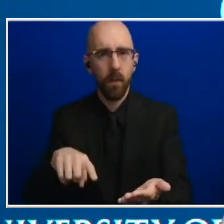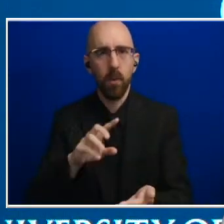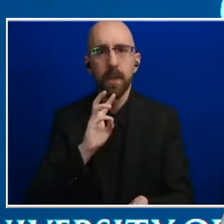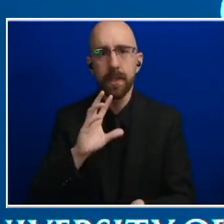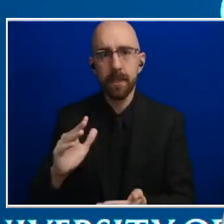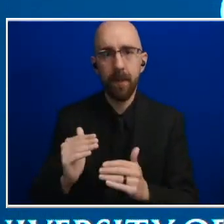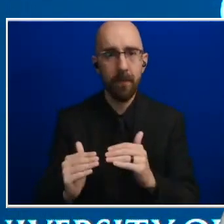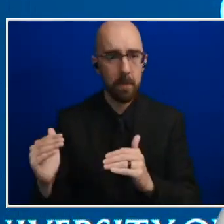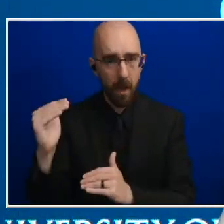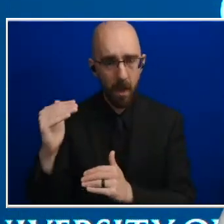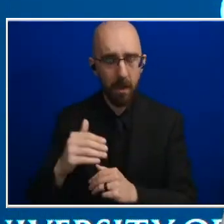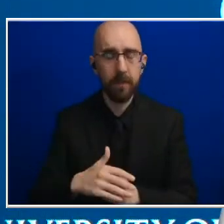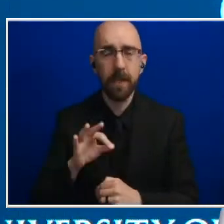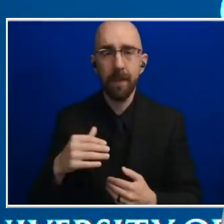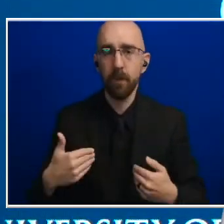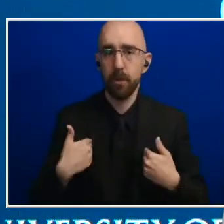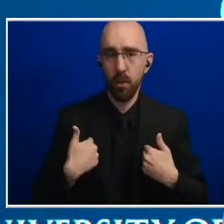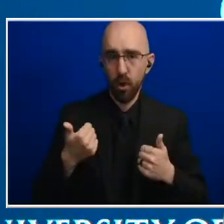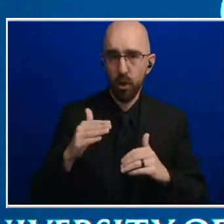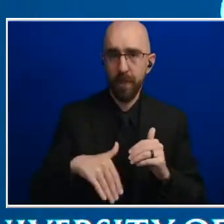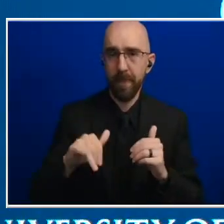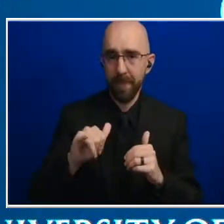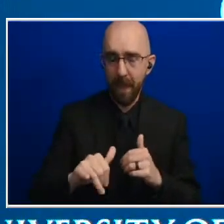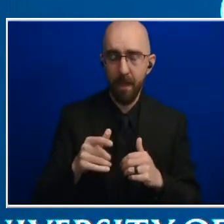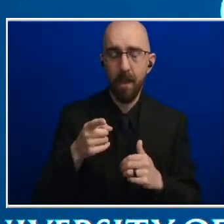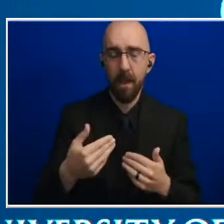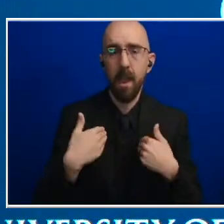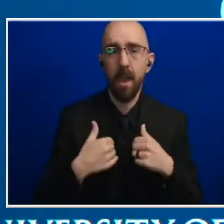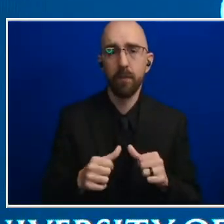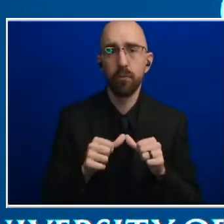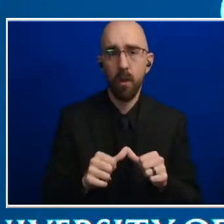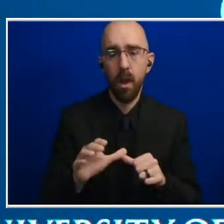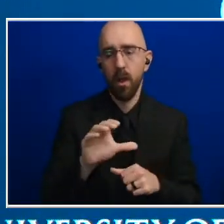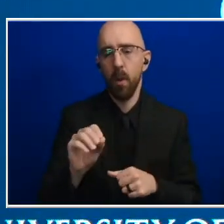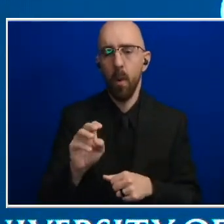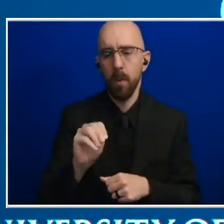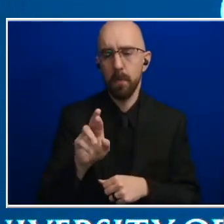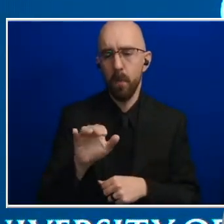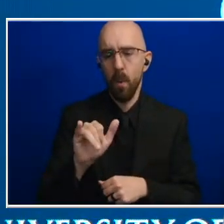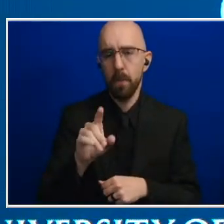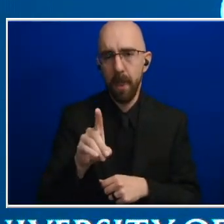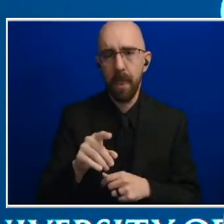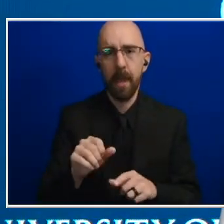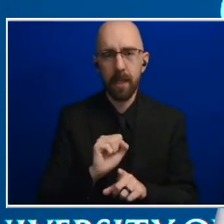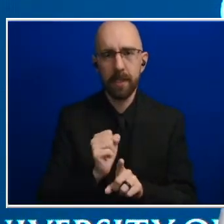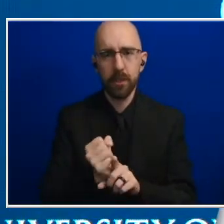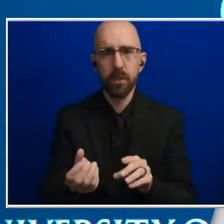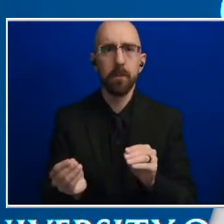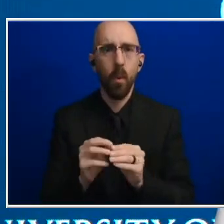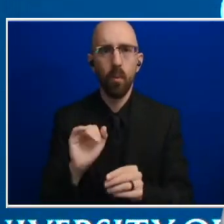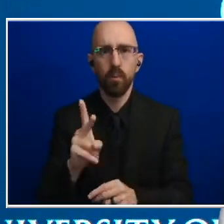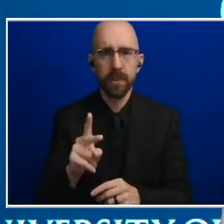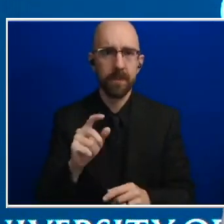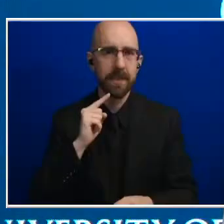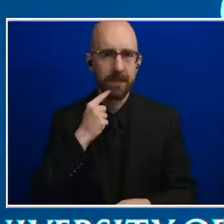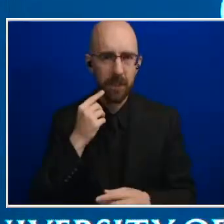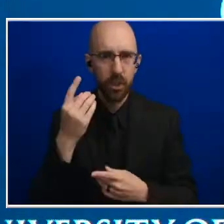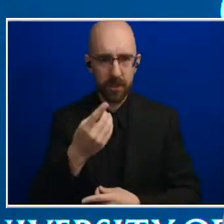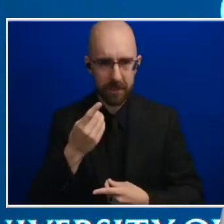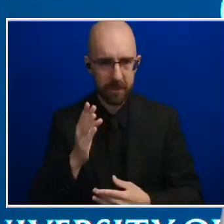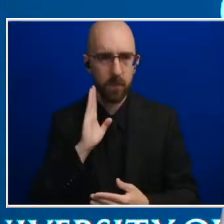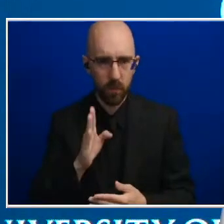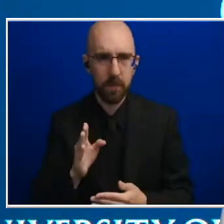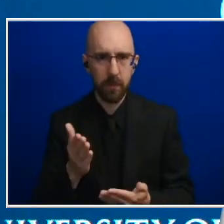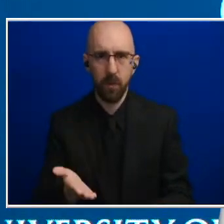you are younger than that, if you have chronic comorbid conditions that put you at greater risk of severe disease, there will be a recommendation for